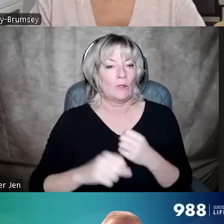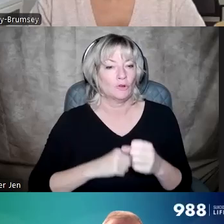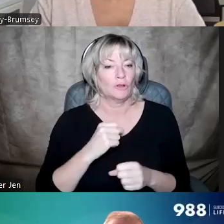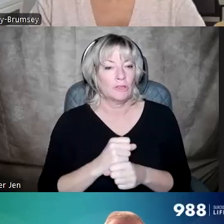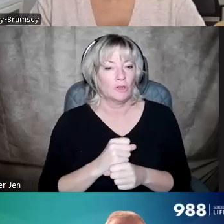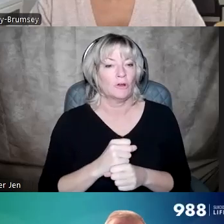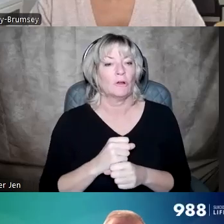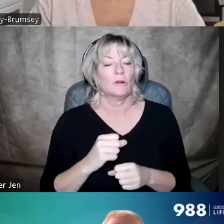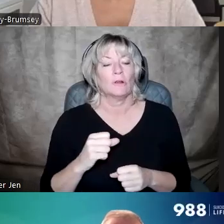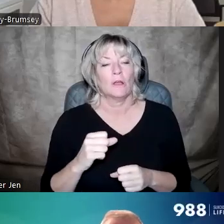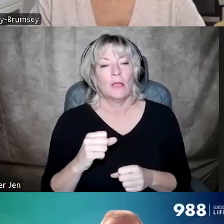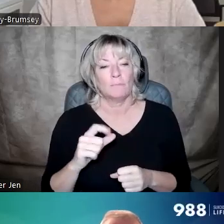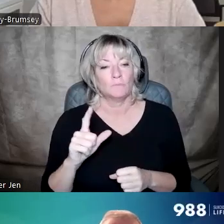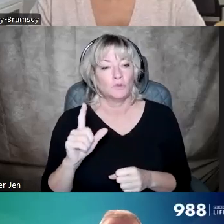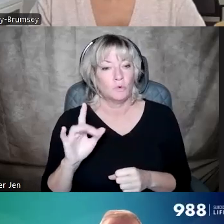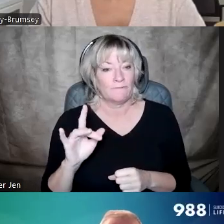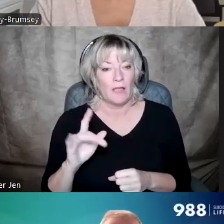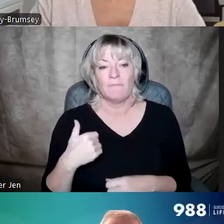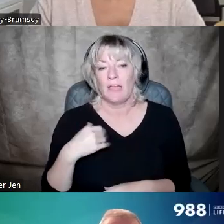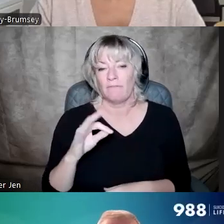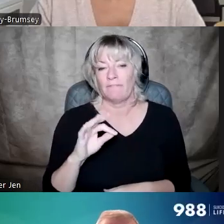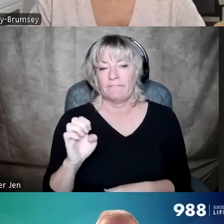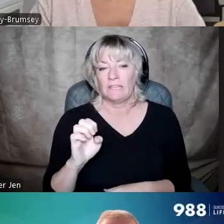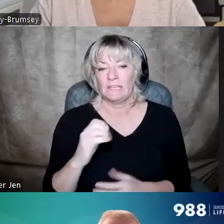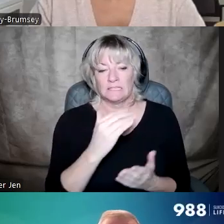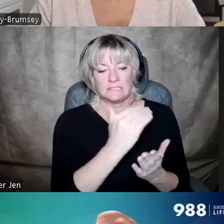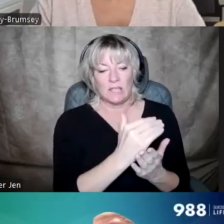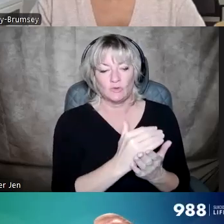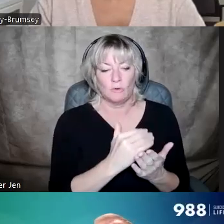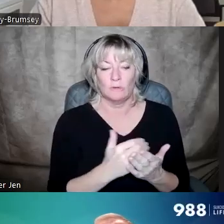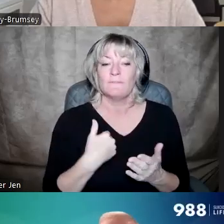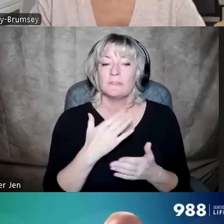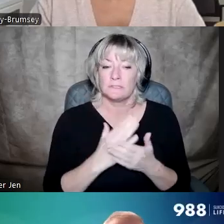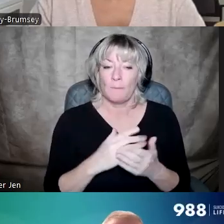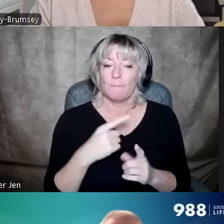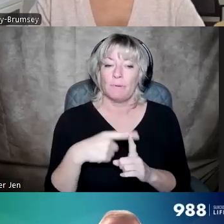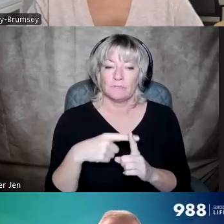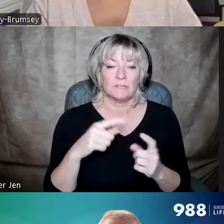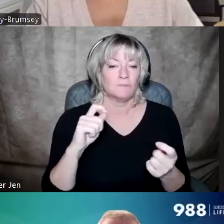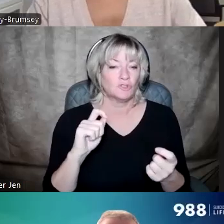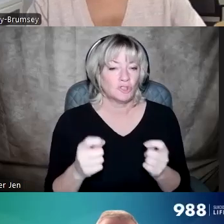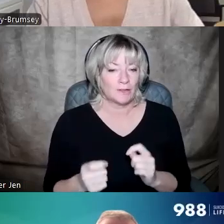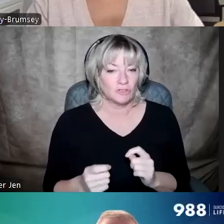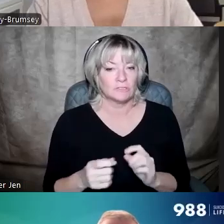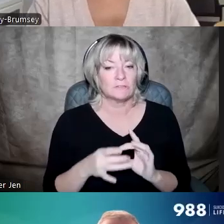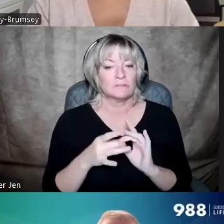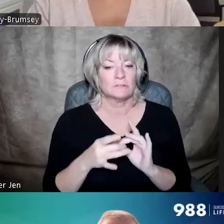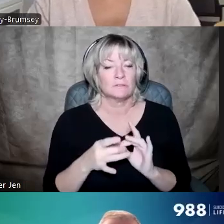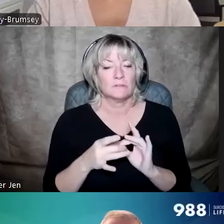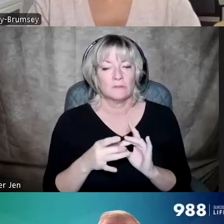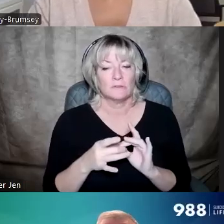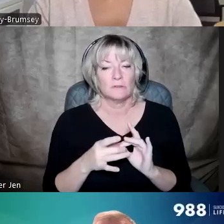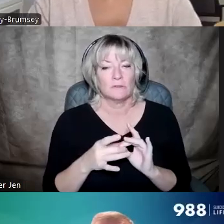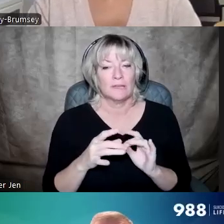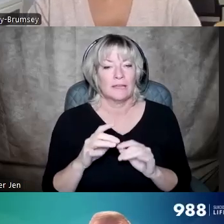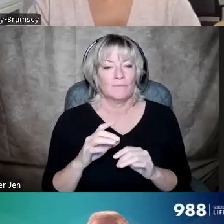fee schedule. And there are some very positive changes with respect to a